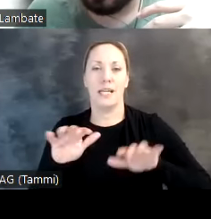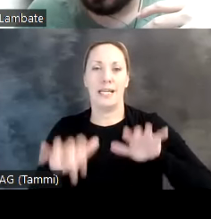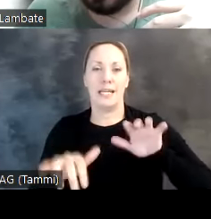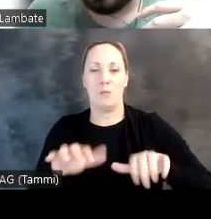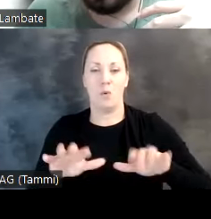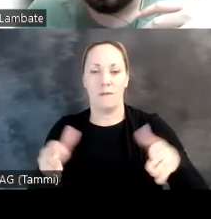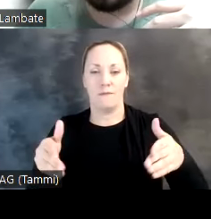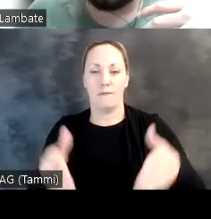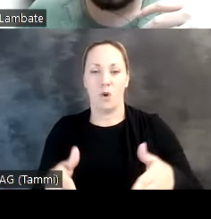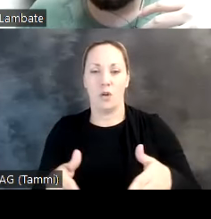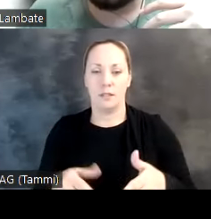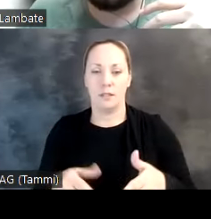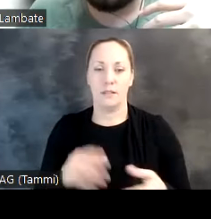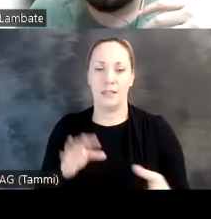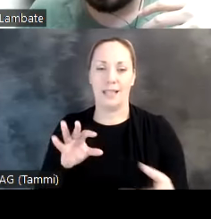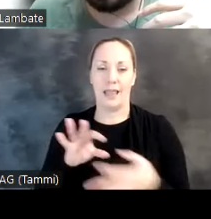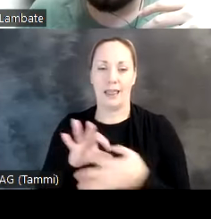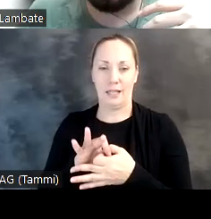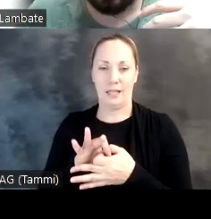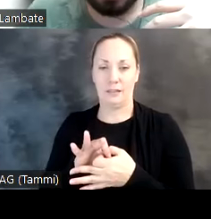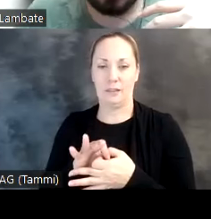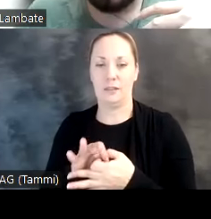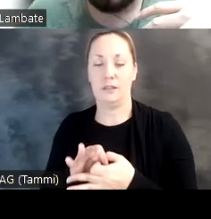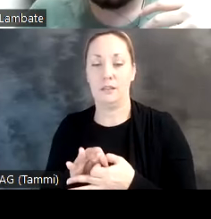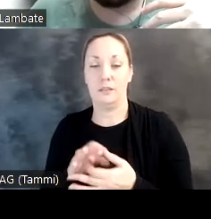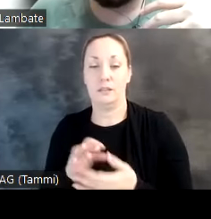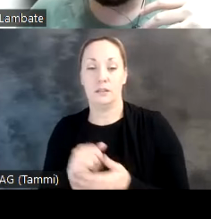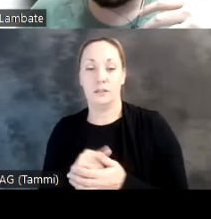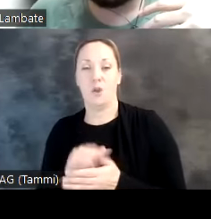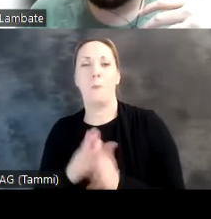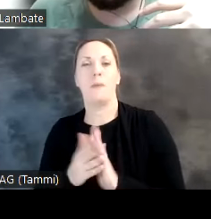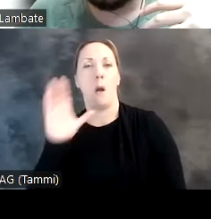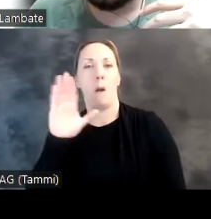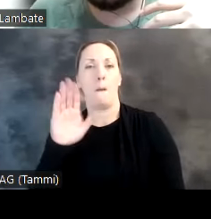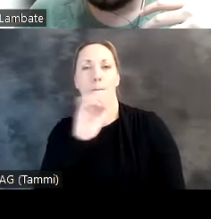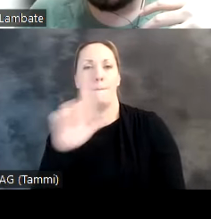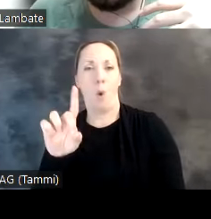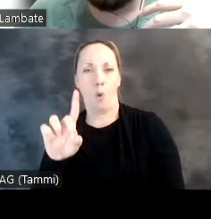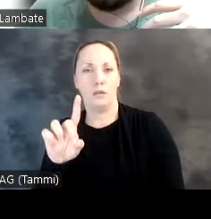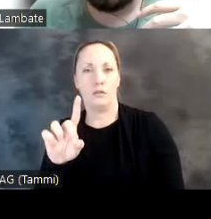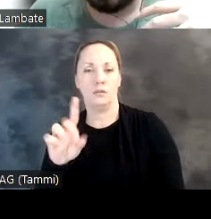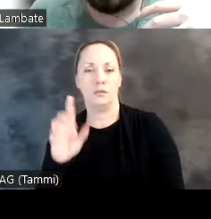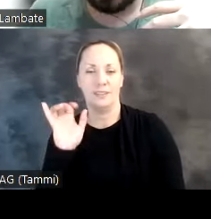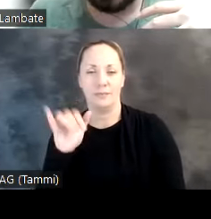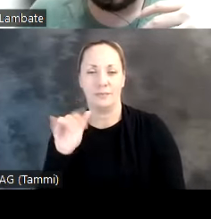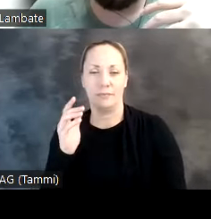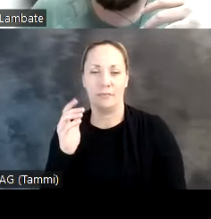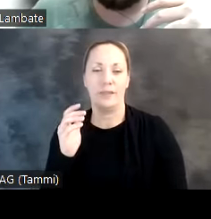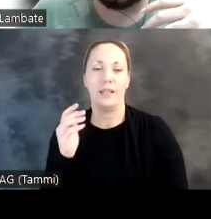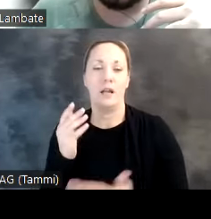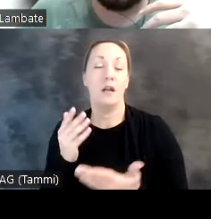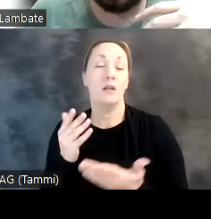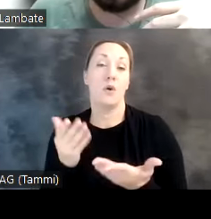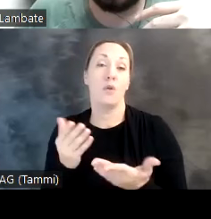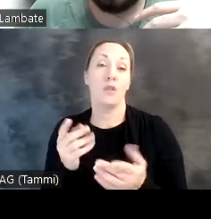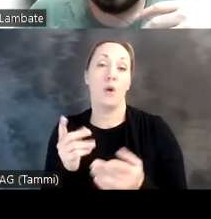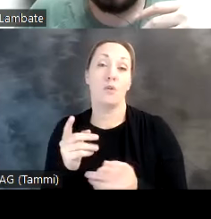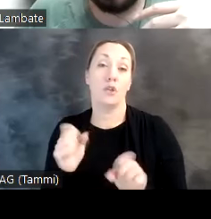given to it, or it might become bold. So these kinds of properties can be used